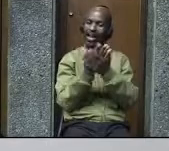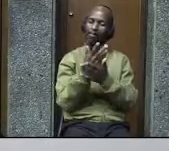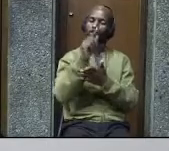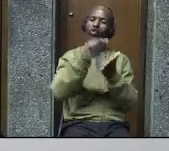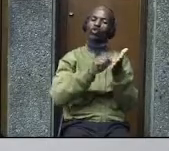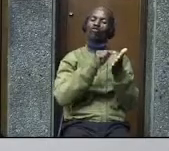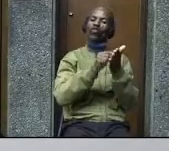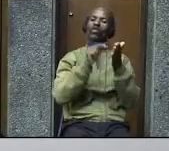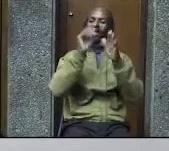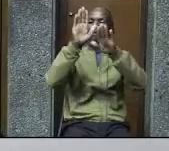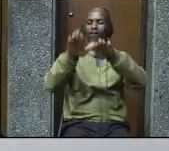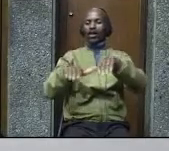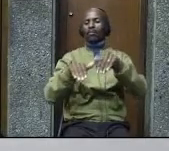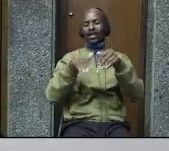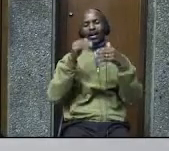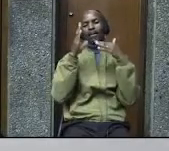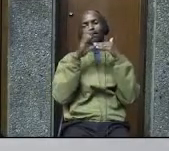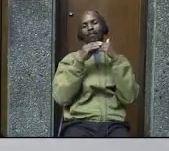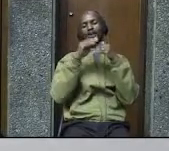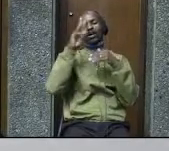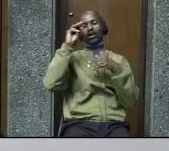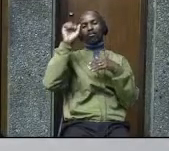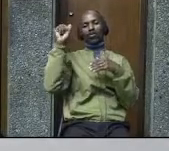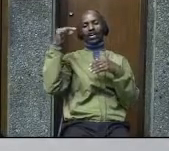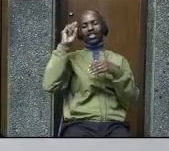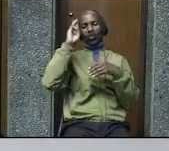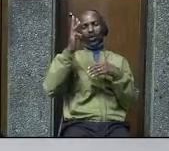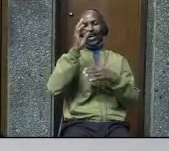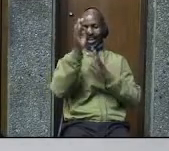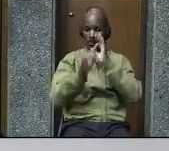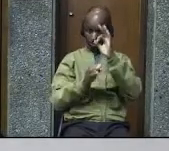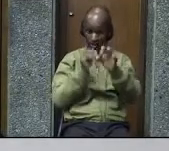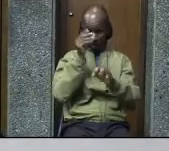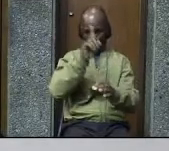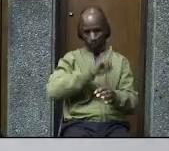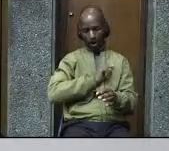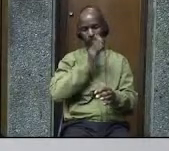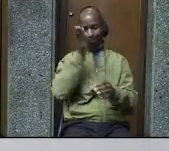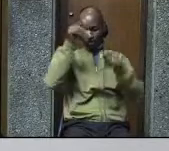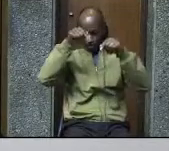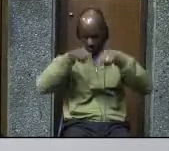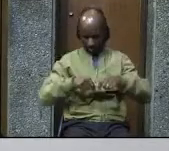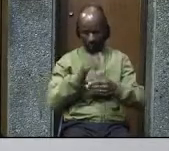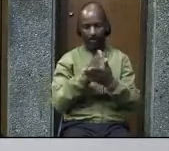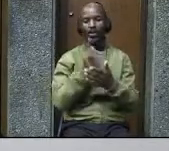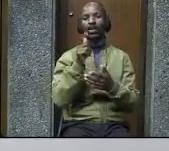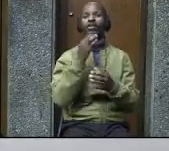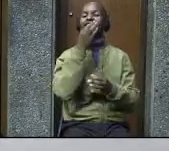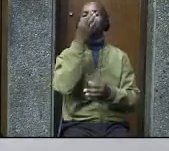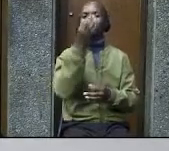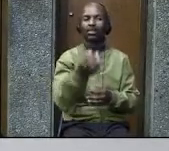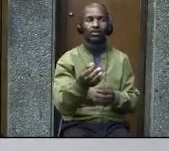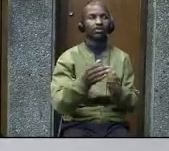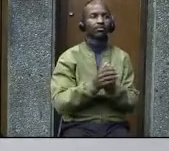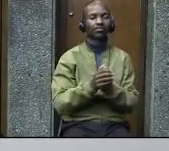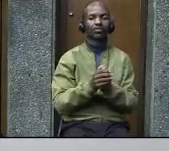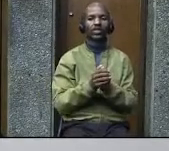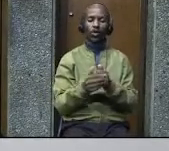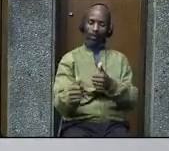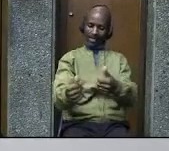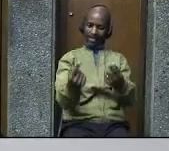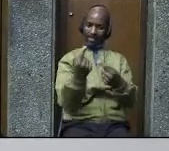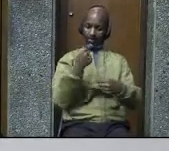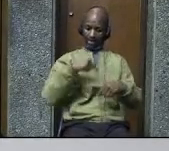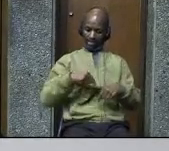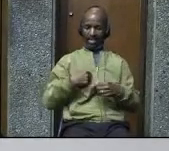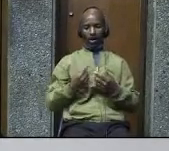in parliament. And Member Mkhethu will explain why we are here today. And someone mentioned that we came here and